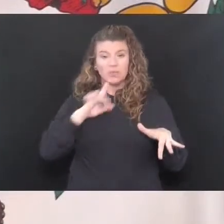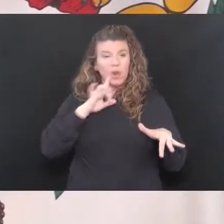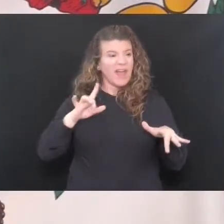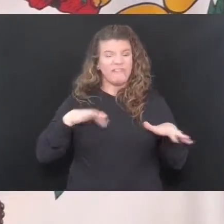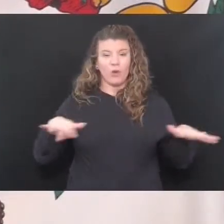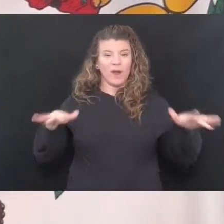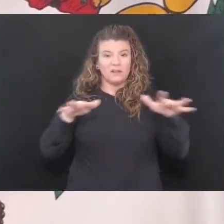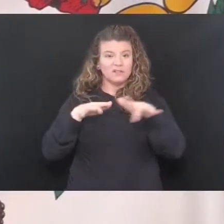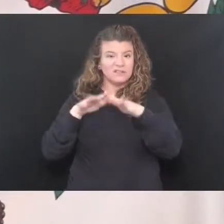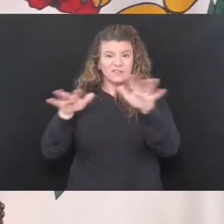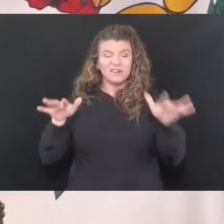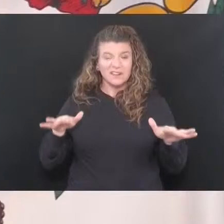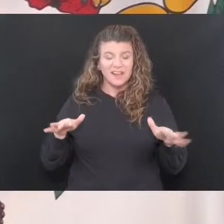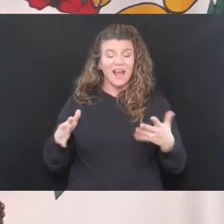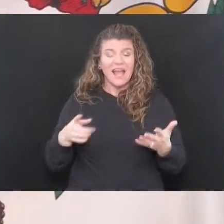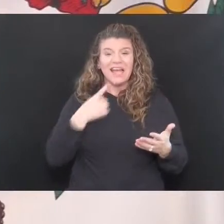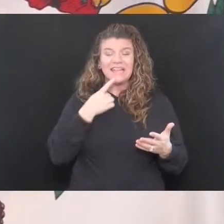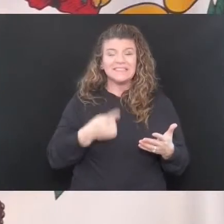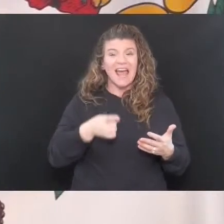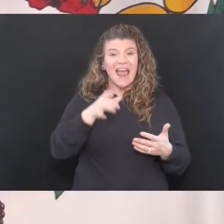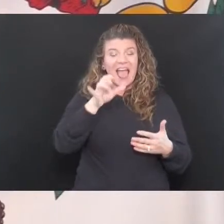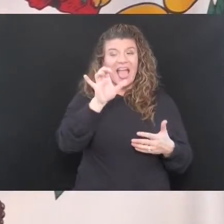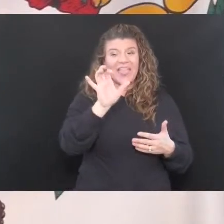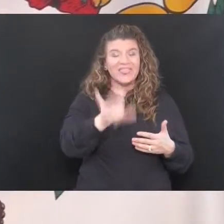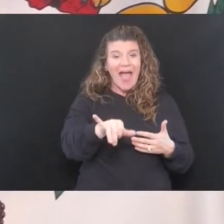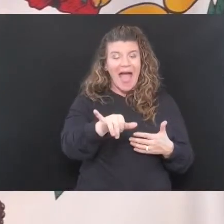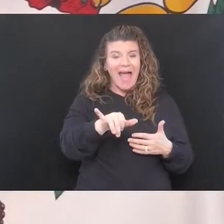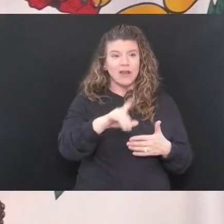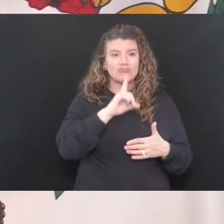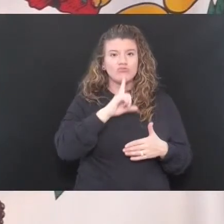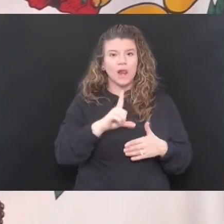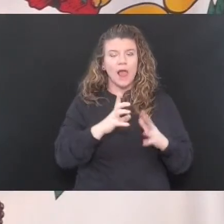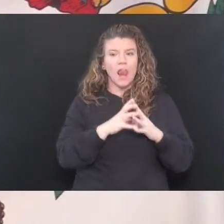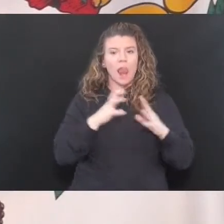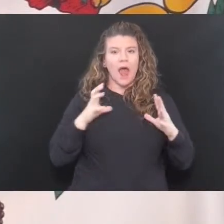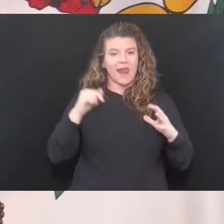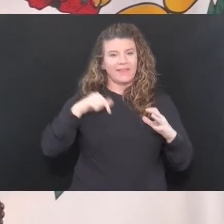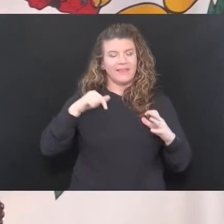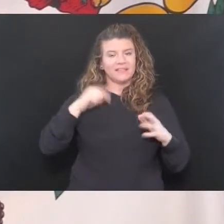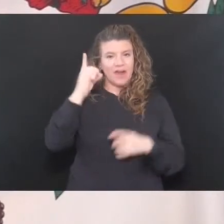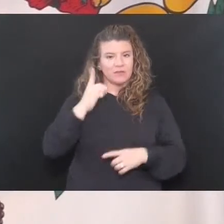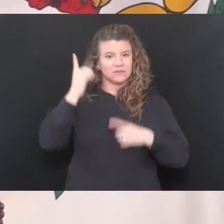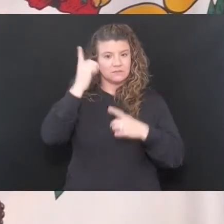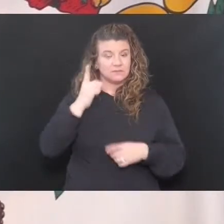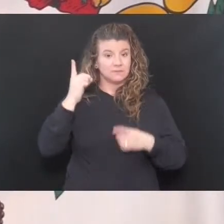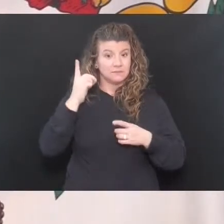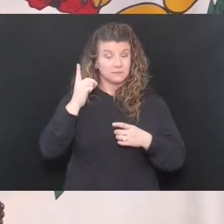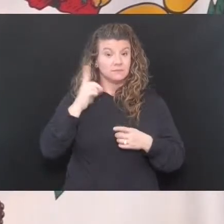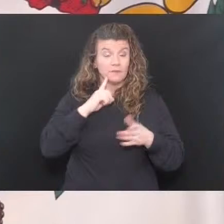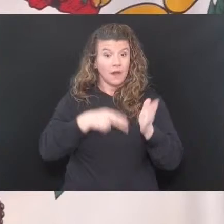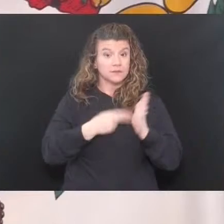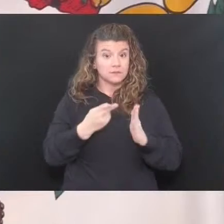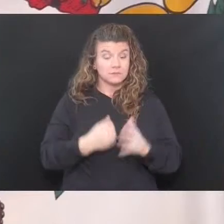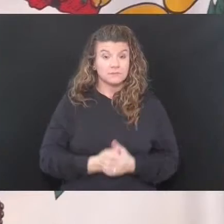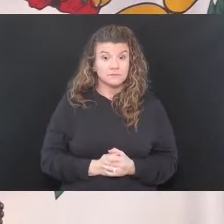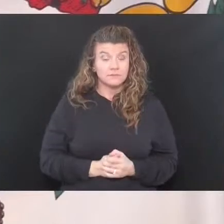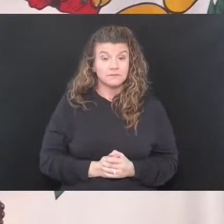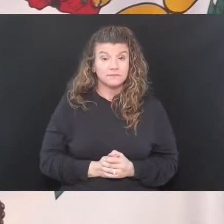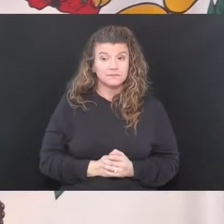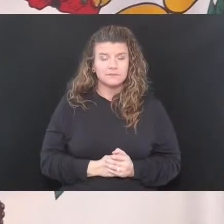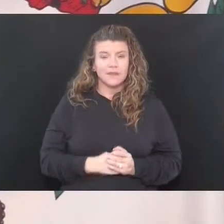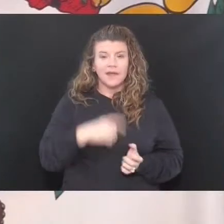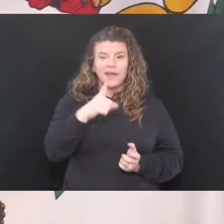everywhere. He said that is so much like this virus, it's unbelievable. If